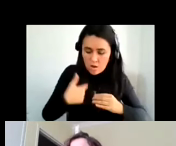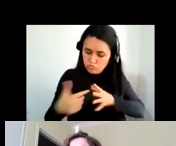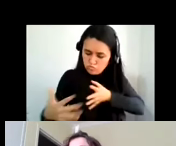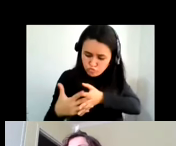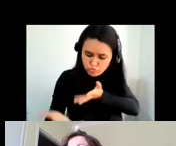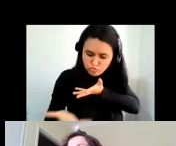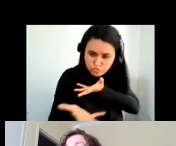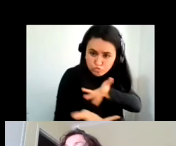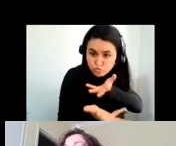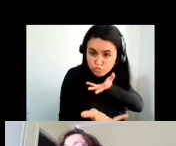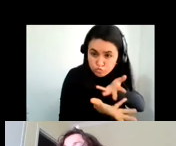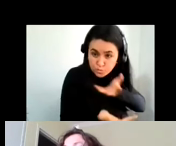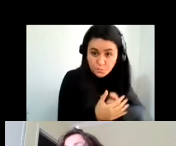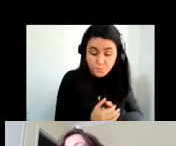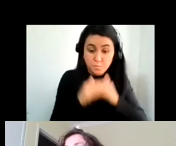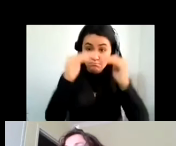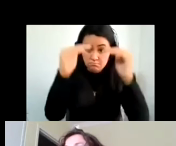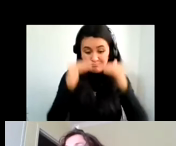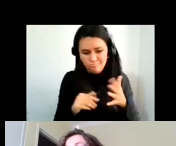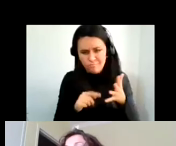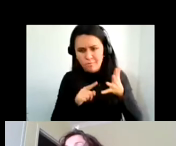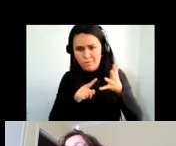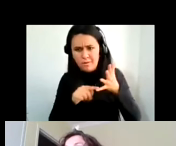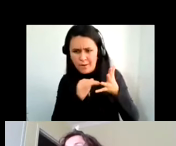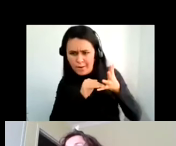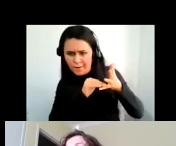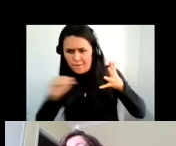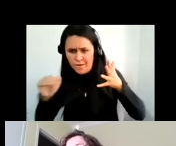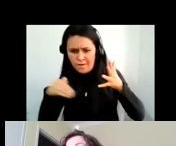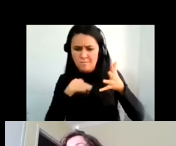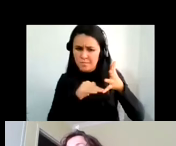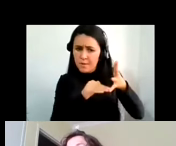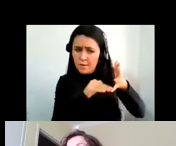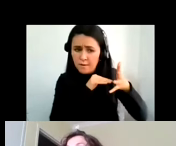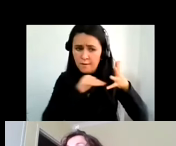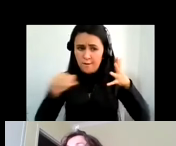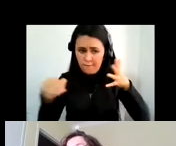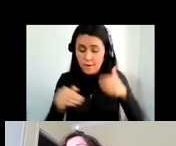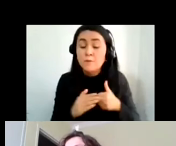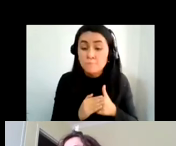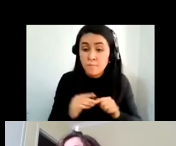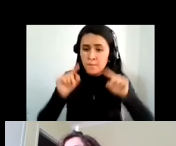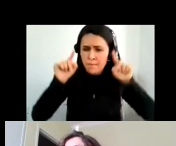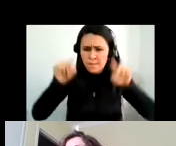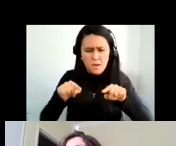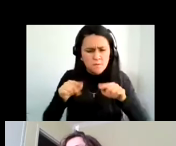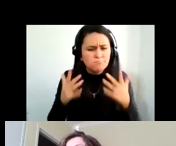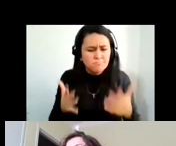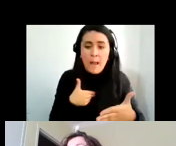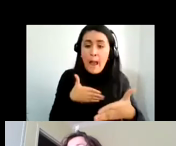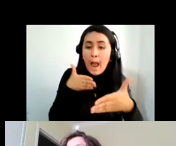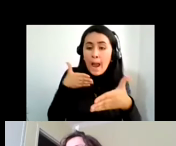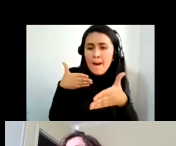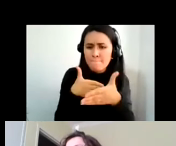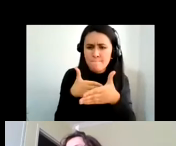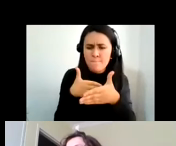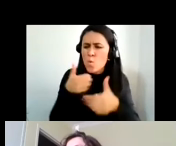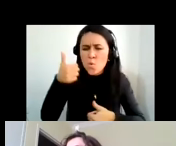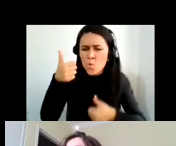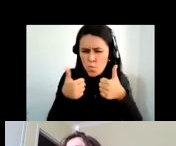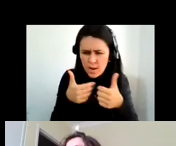framework, the Tanahashi framework, is effective coverage related barriers. Again, as I said before, looking at diagnostic accuracy,